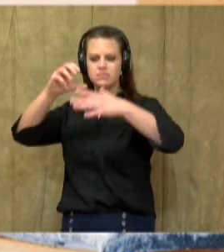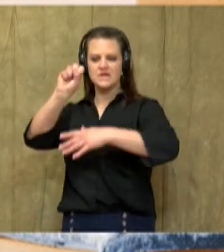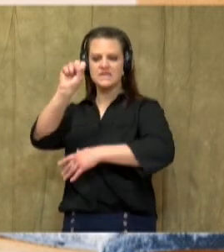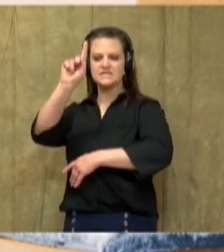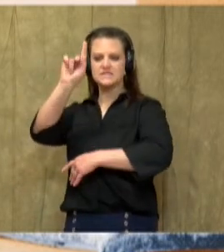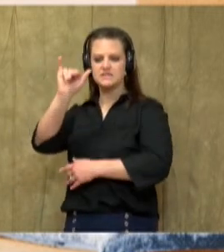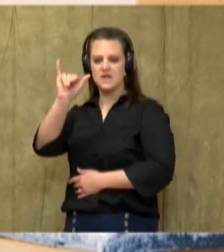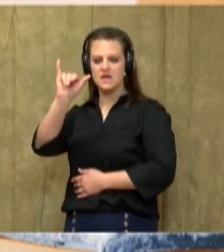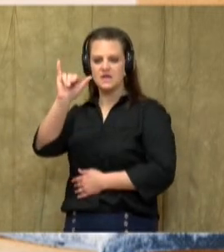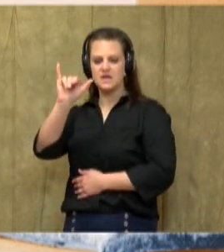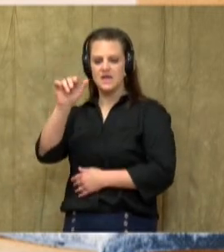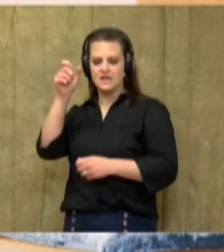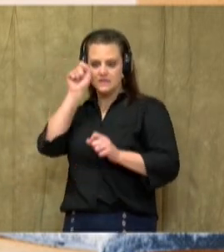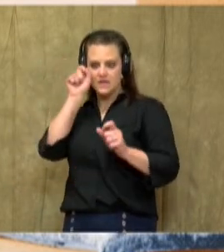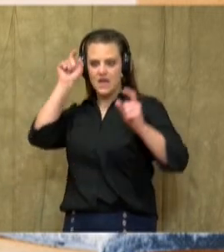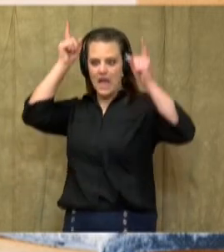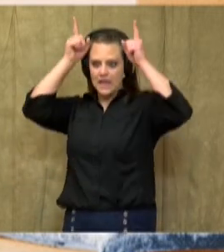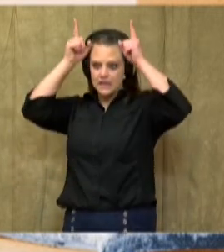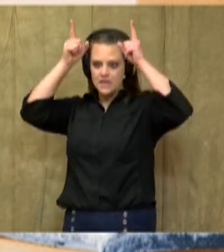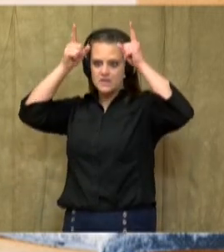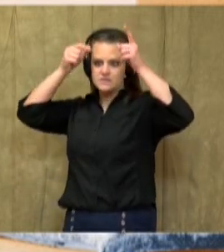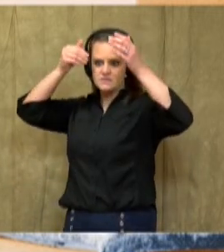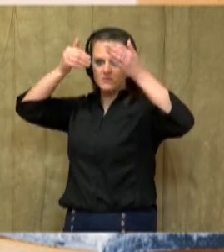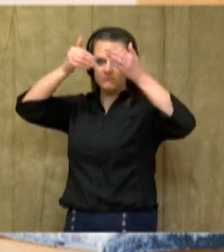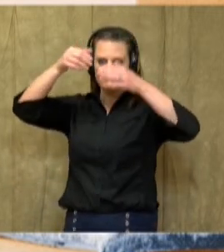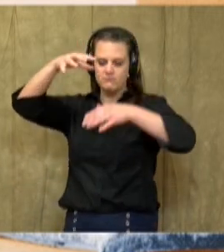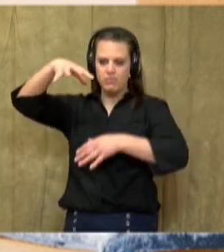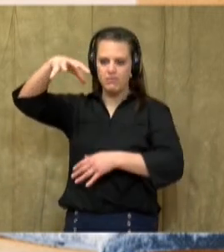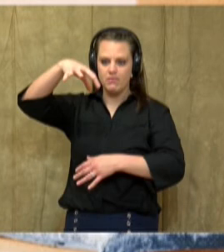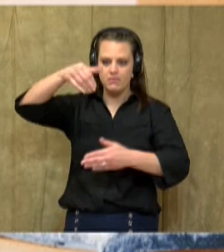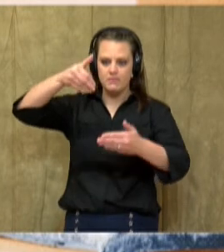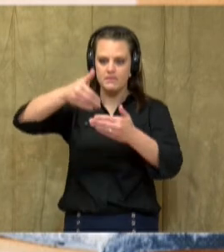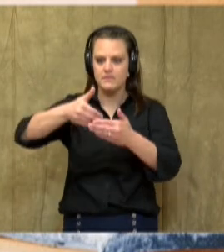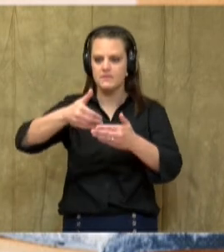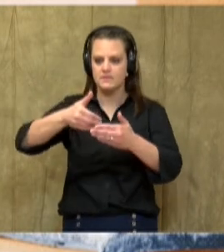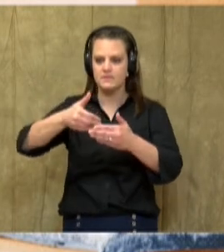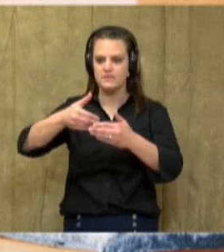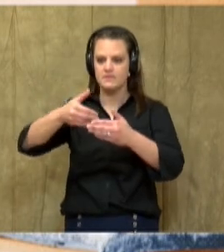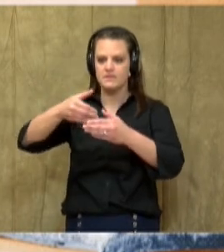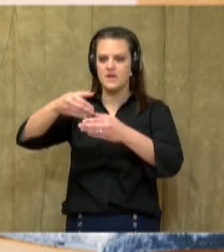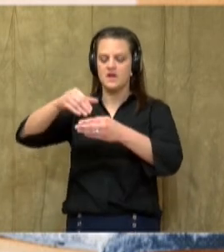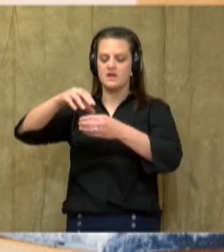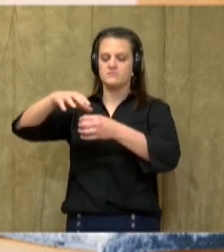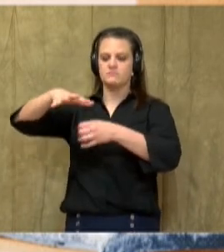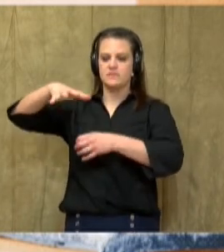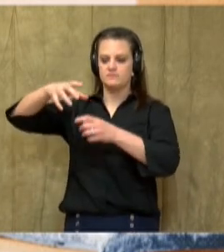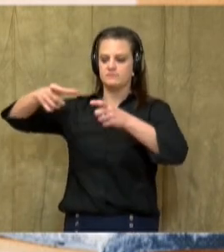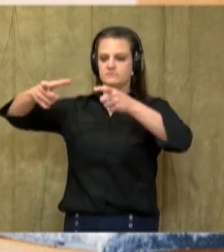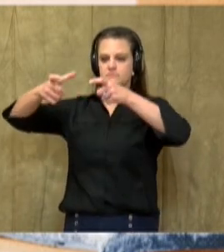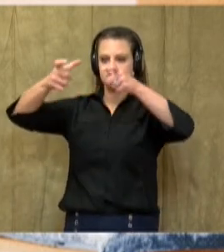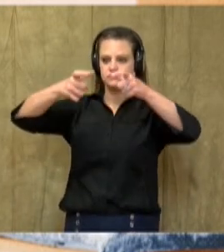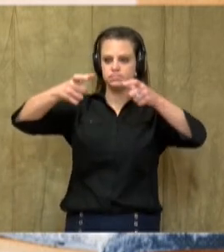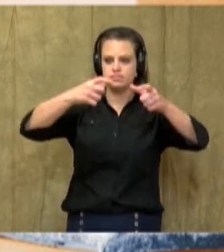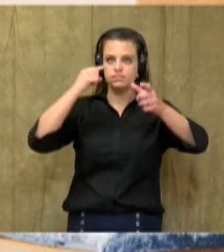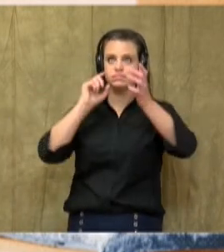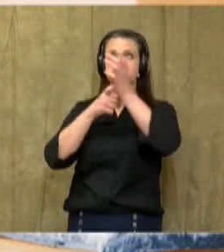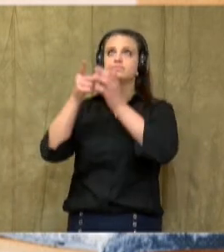sky, the aliens are approaching. Their ships would come into view any